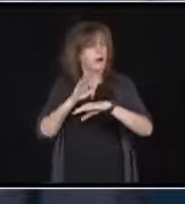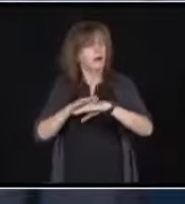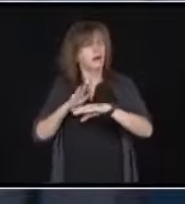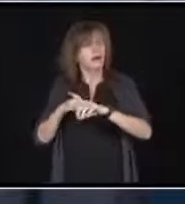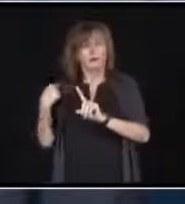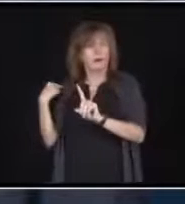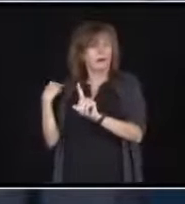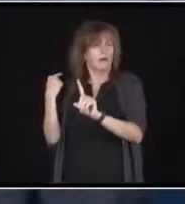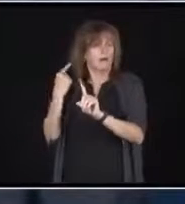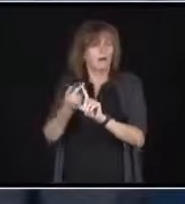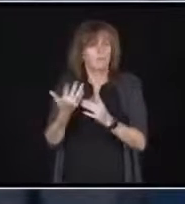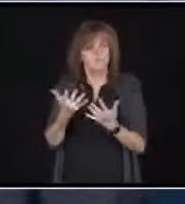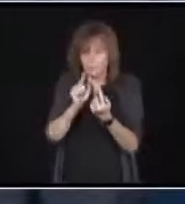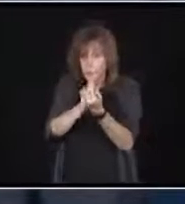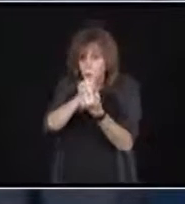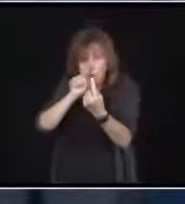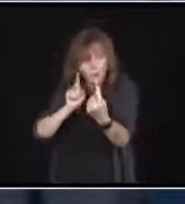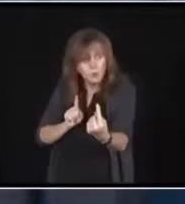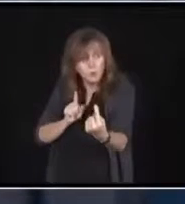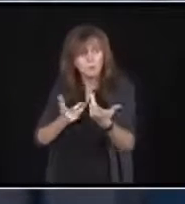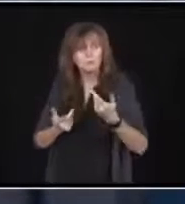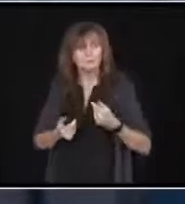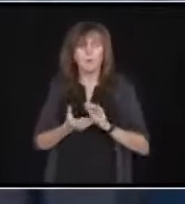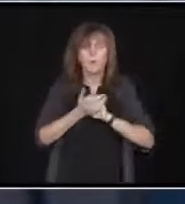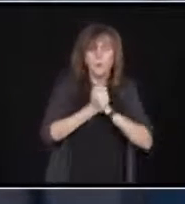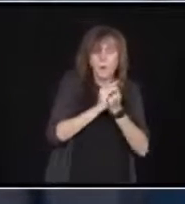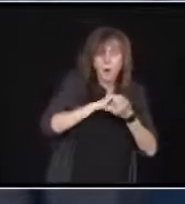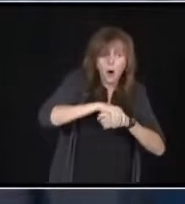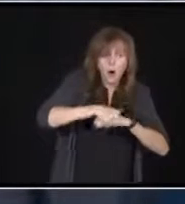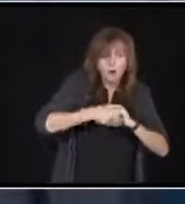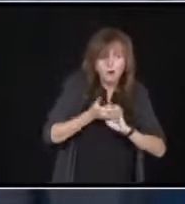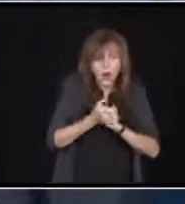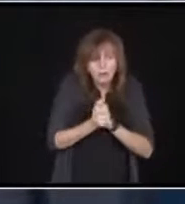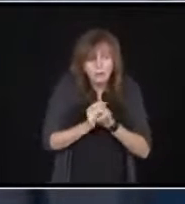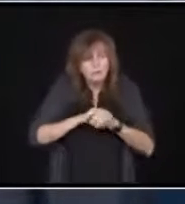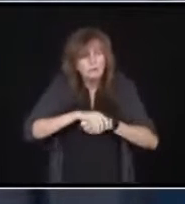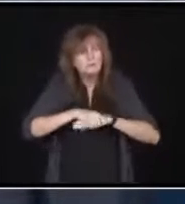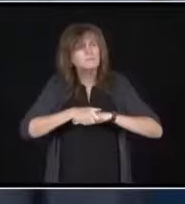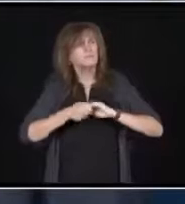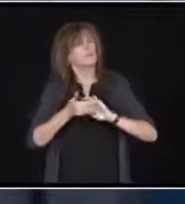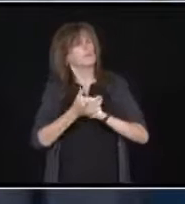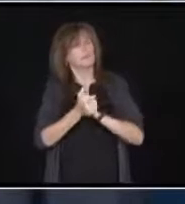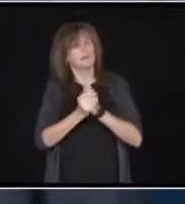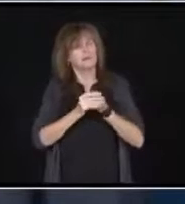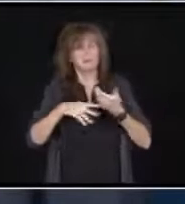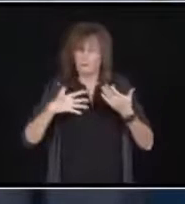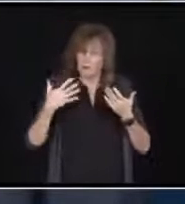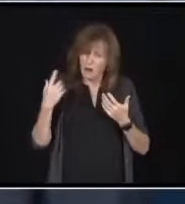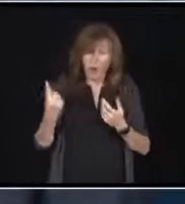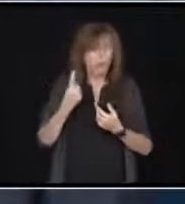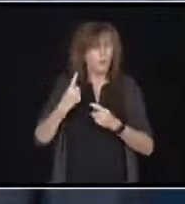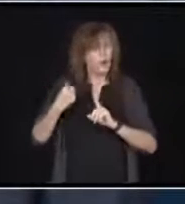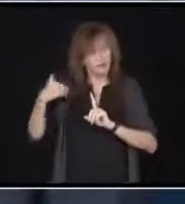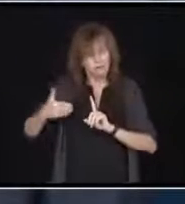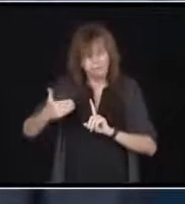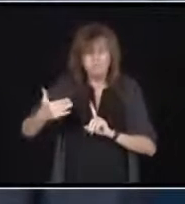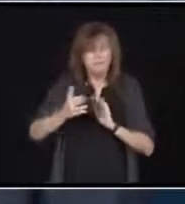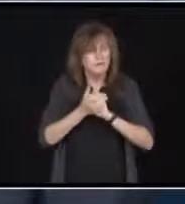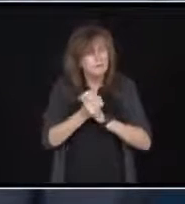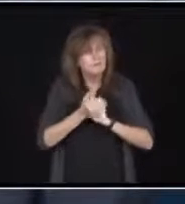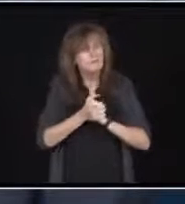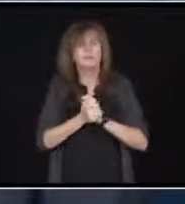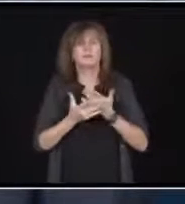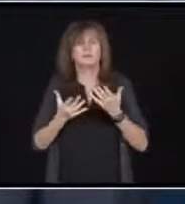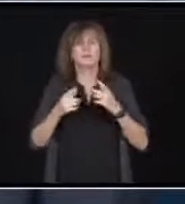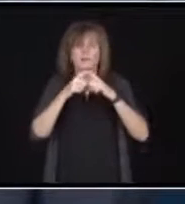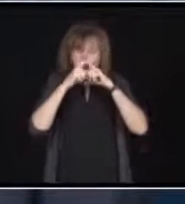physical distancing, wash your hands thoroughly and regularly, wear a face covering when physical distancing is a challenge or is